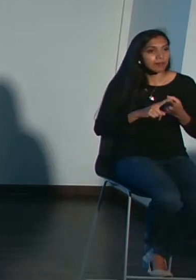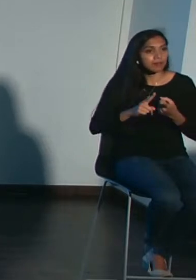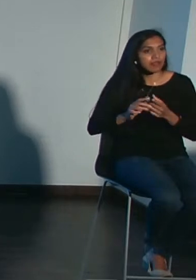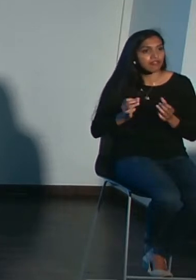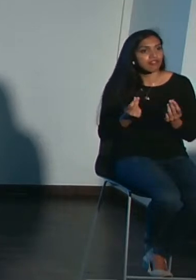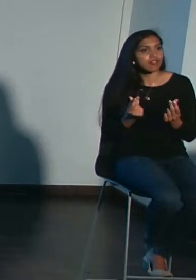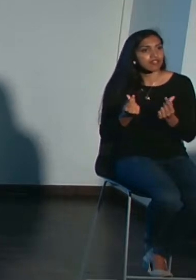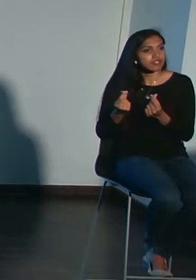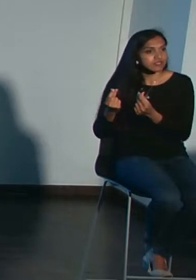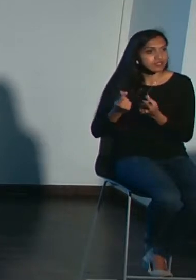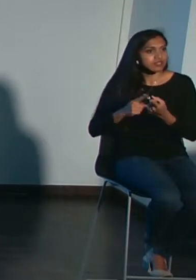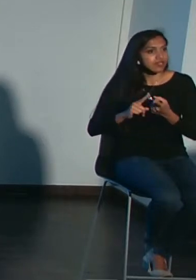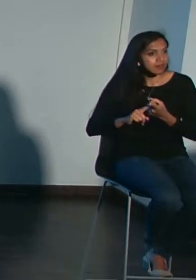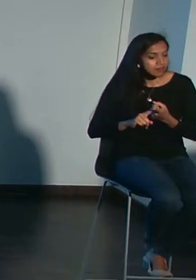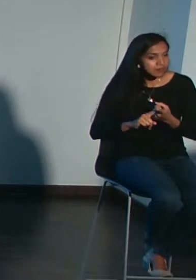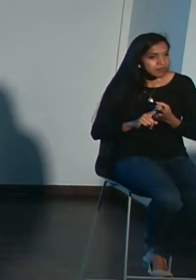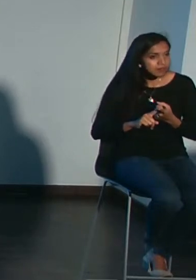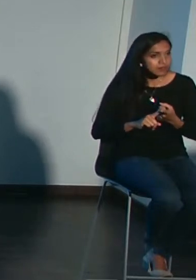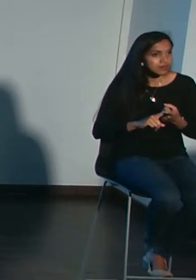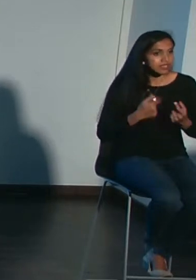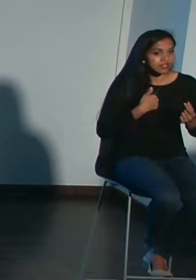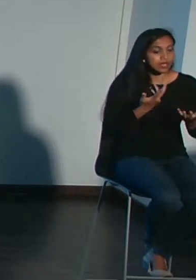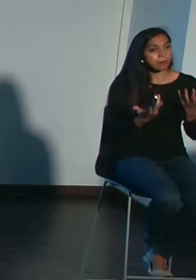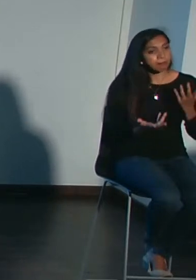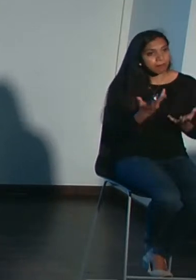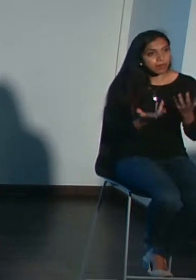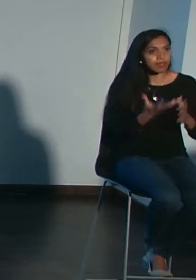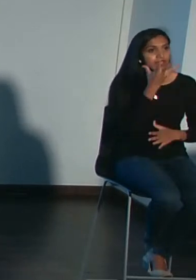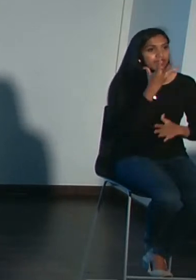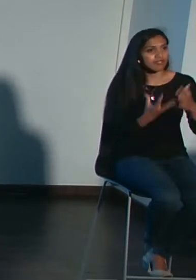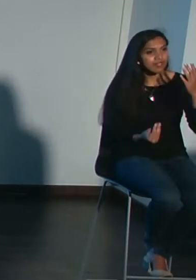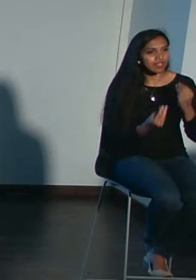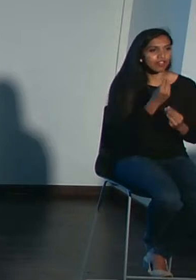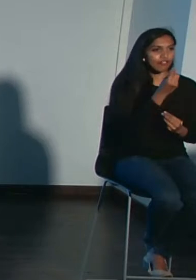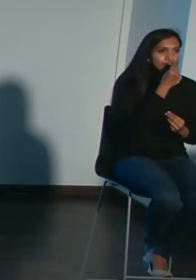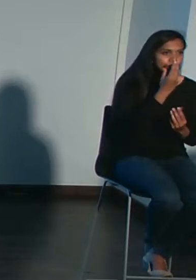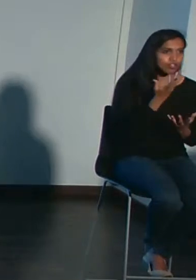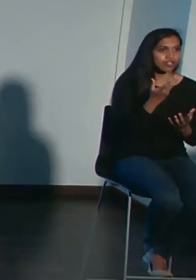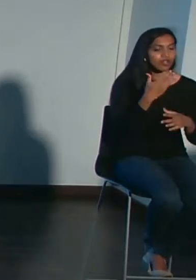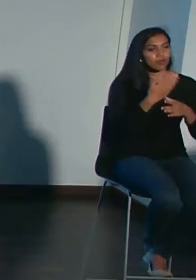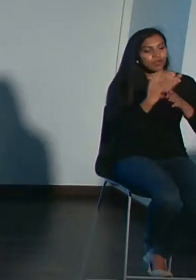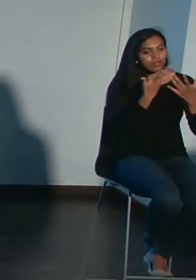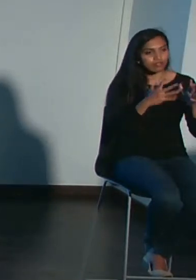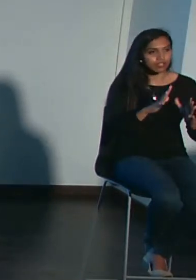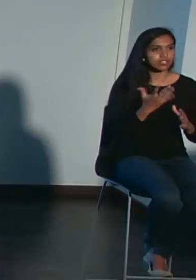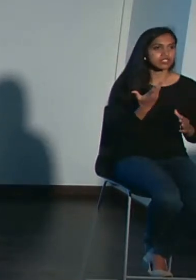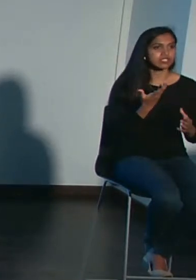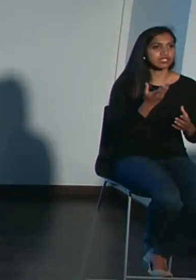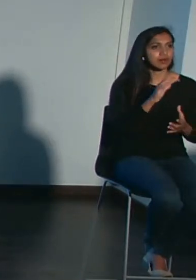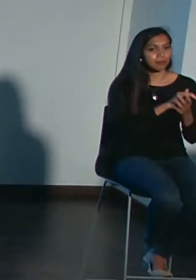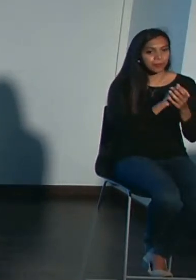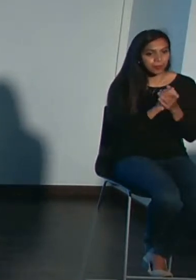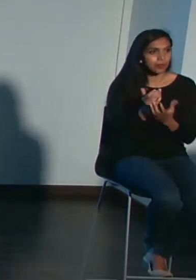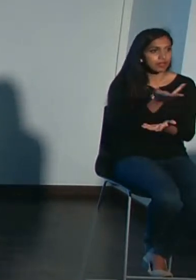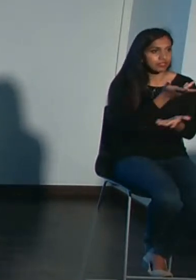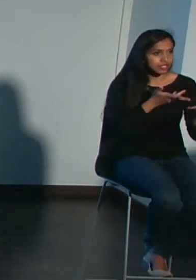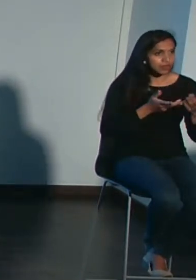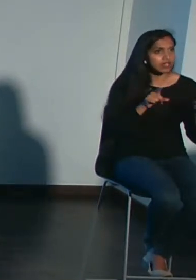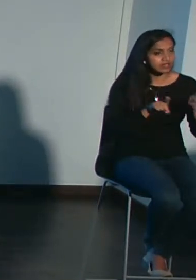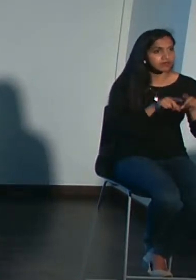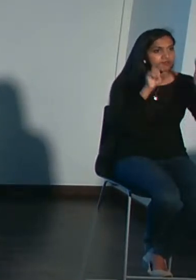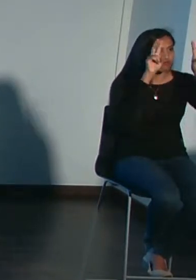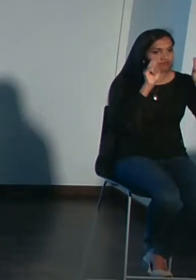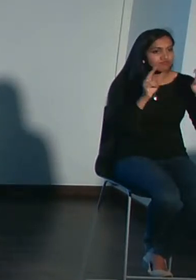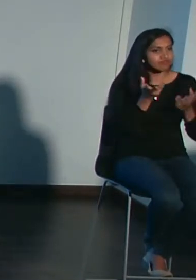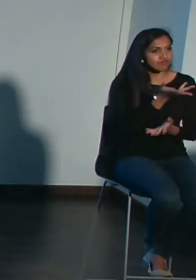in conversations between friends and, in the evening hours after you come back from work, and then you can actually say, I'm not so sure if that was really